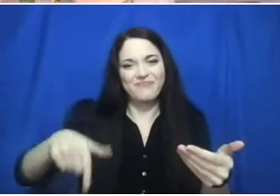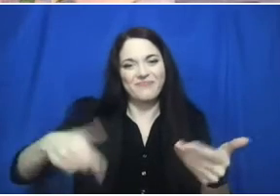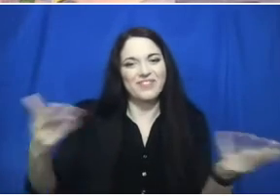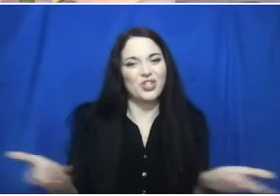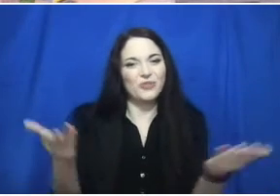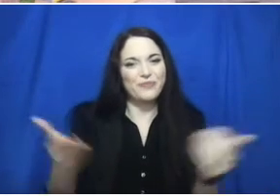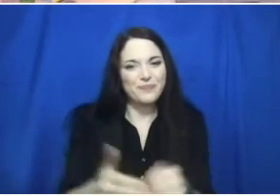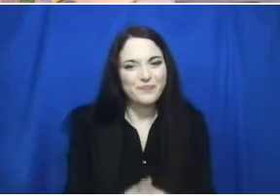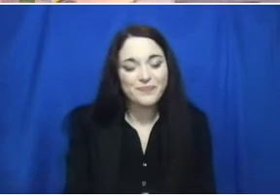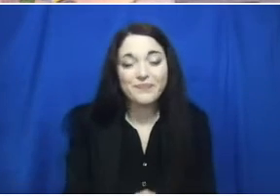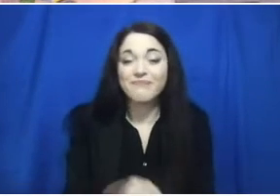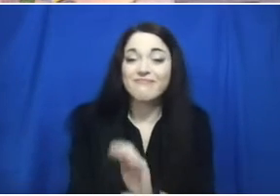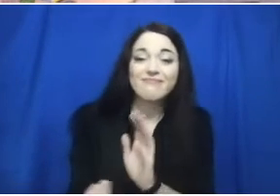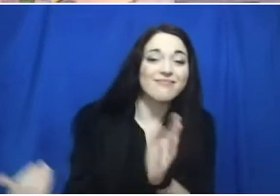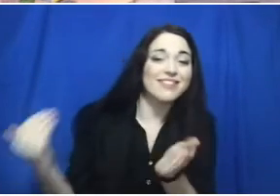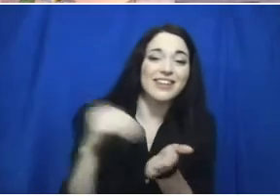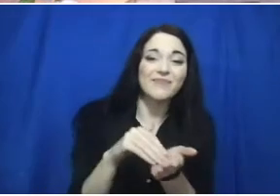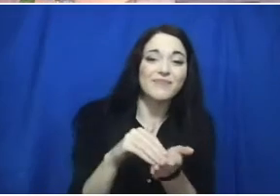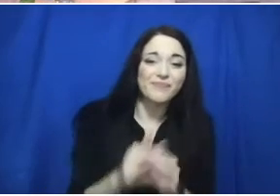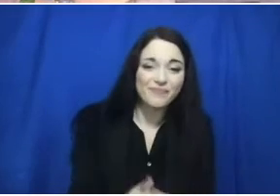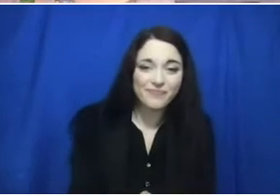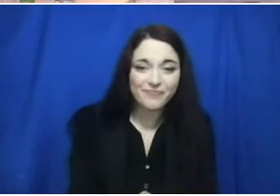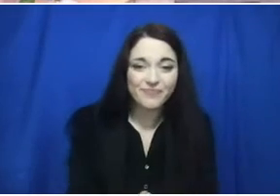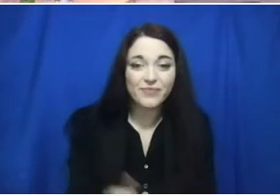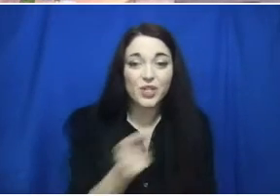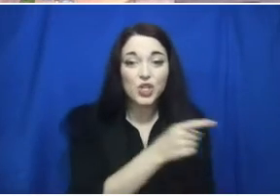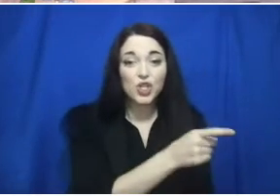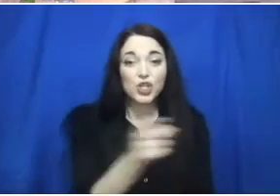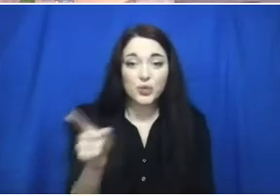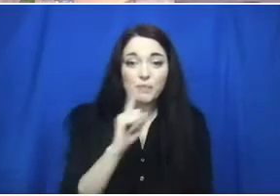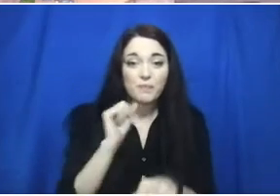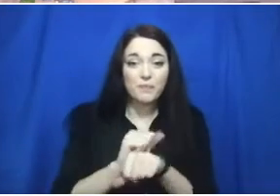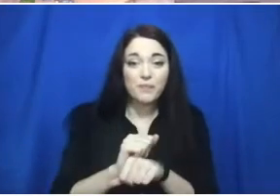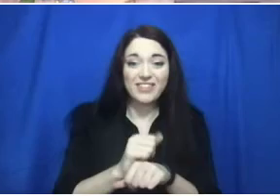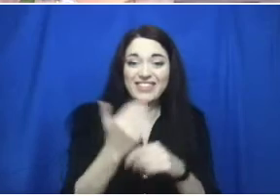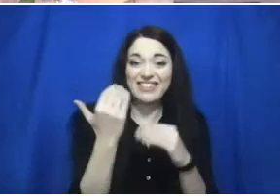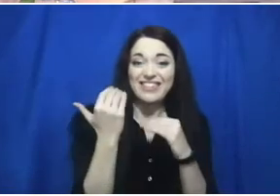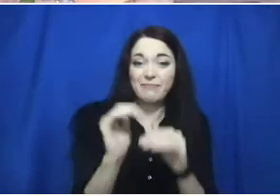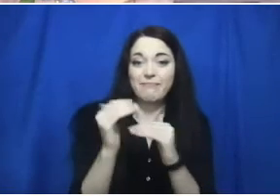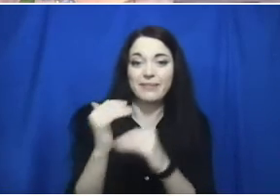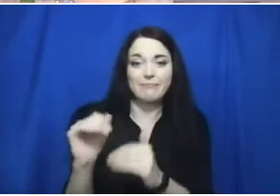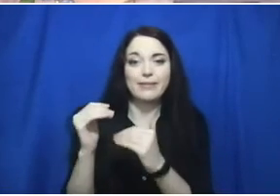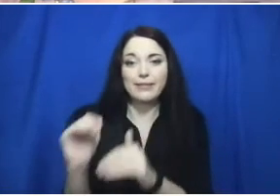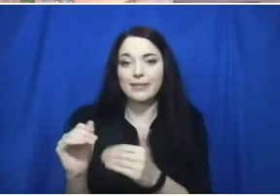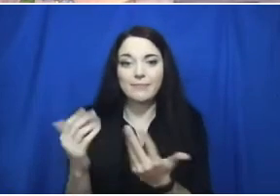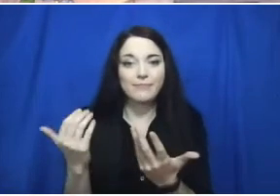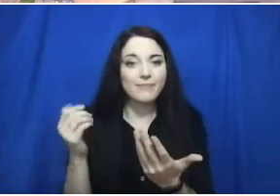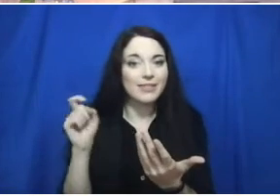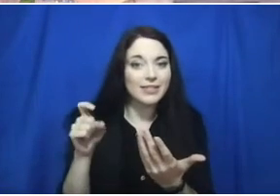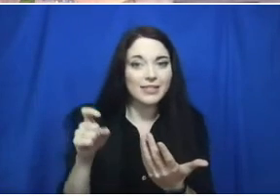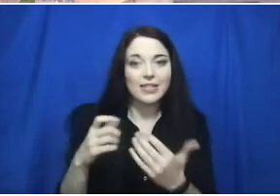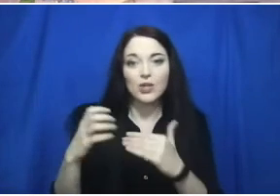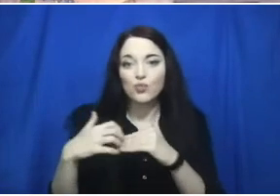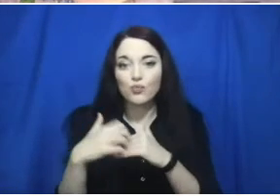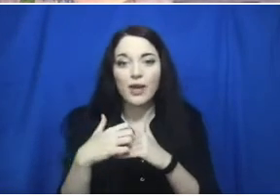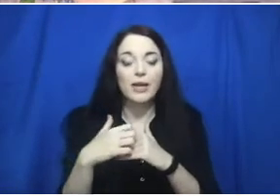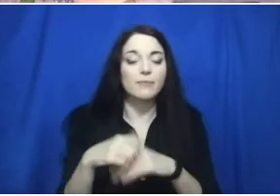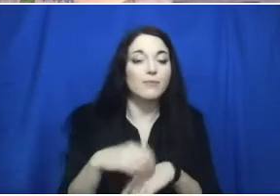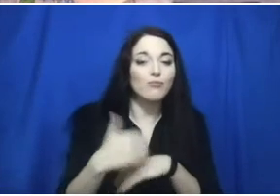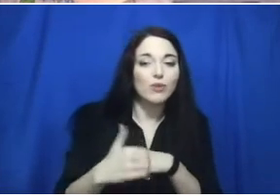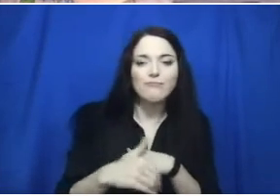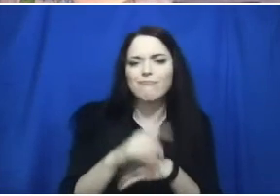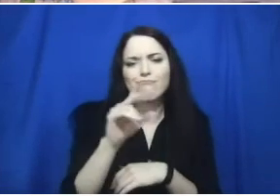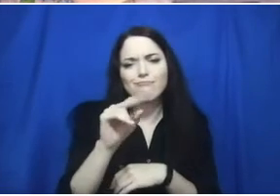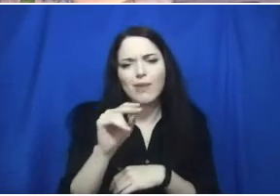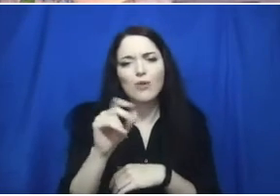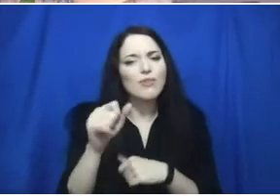And again, you're not limited to the elements of fruit of the vine or bread of the field. You're welcome to